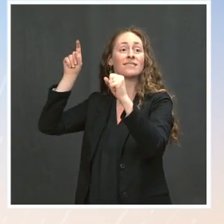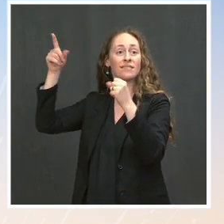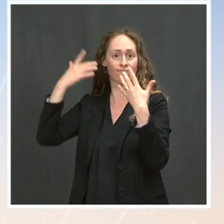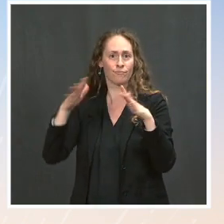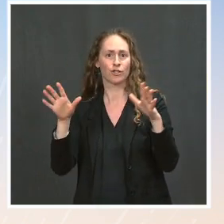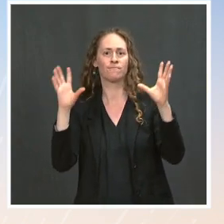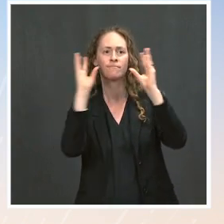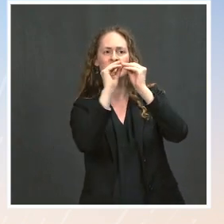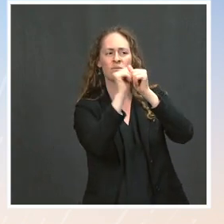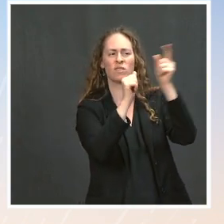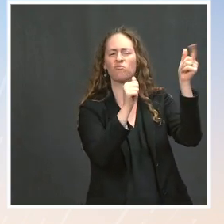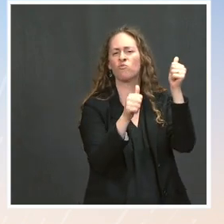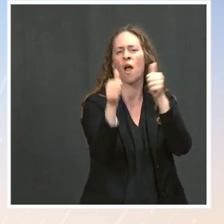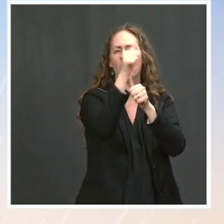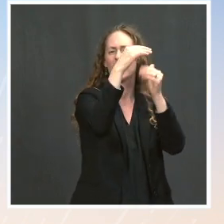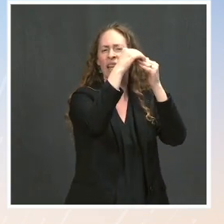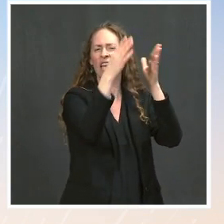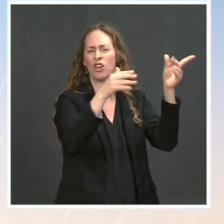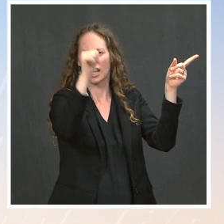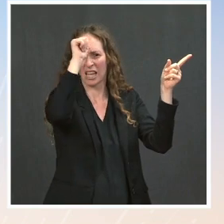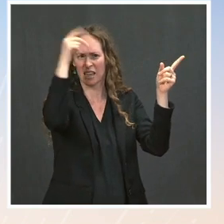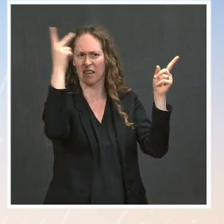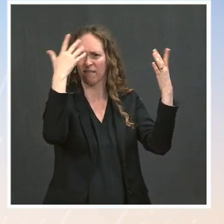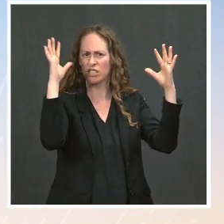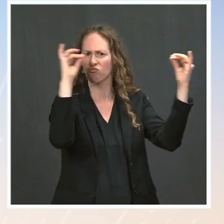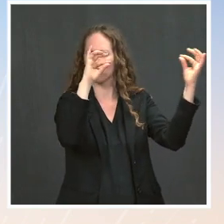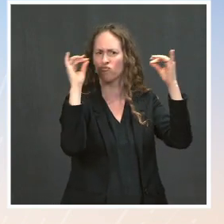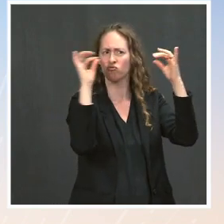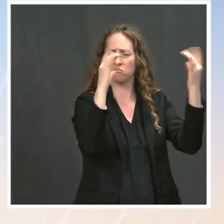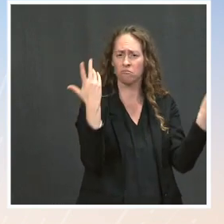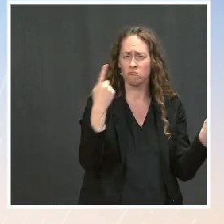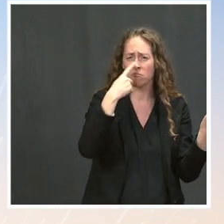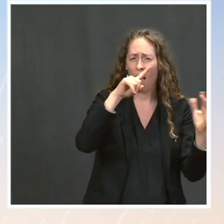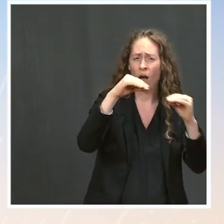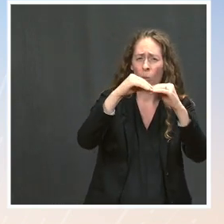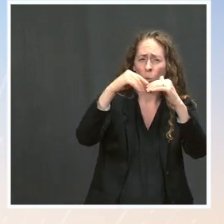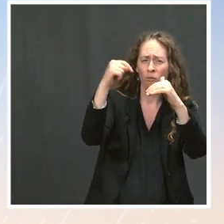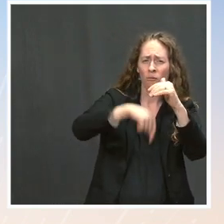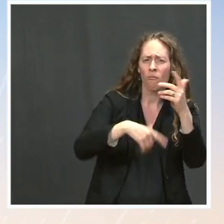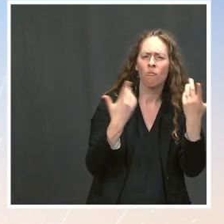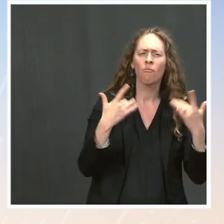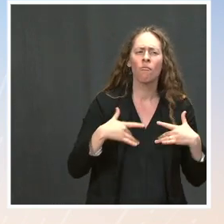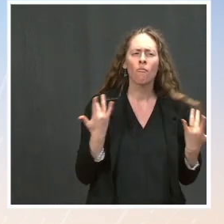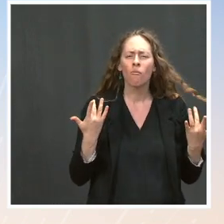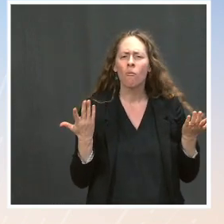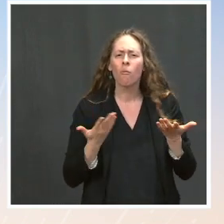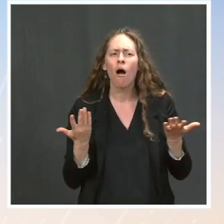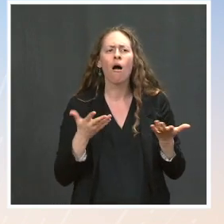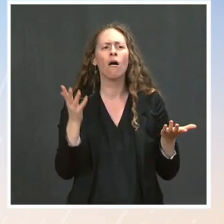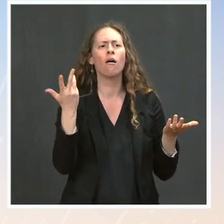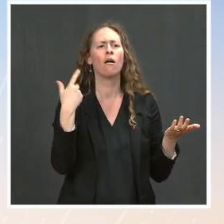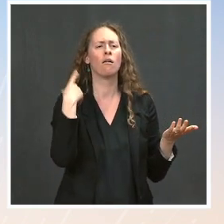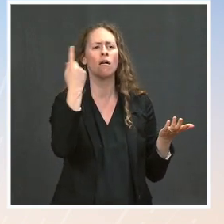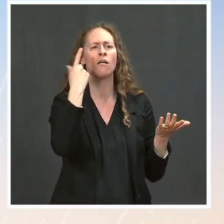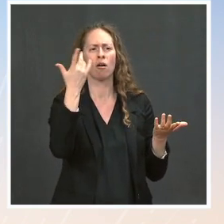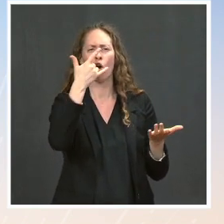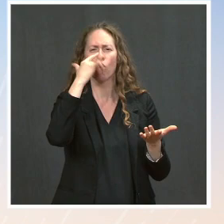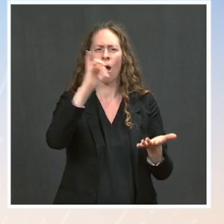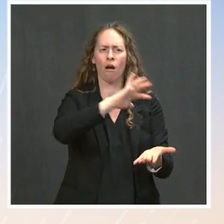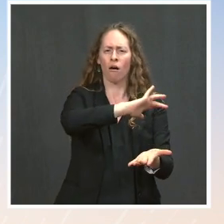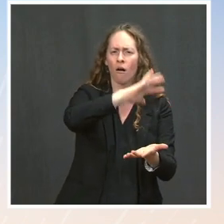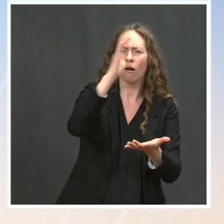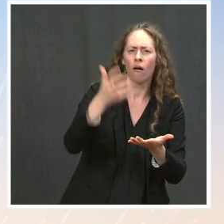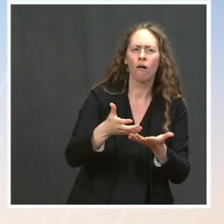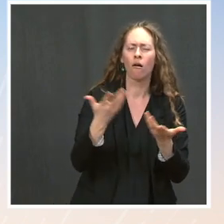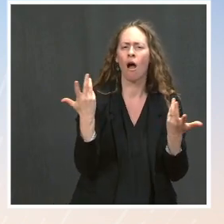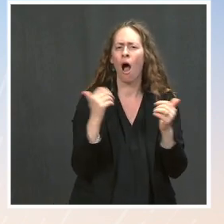more details about that? And in terms of how many supplies, what are we really gonna rush out there? What's the volume and the scale to